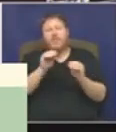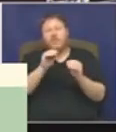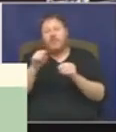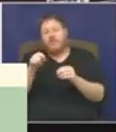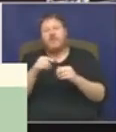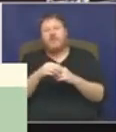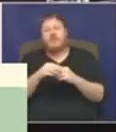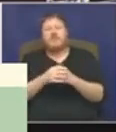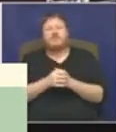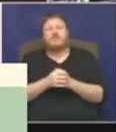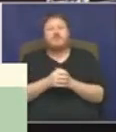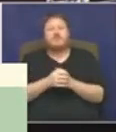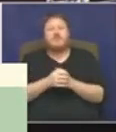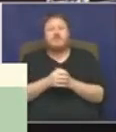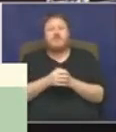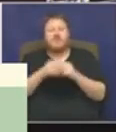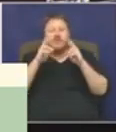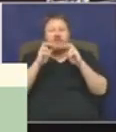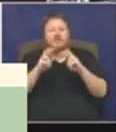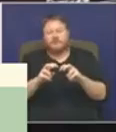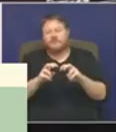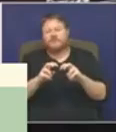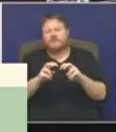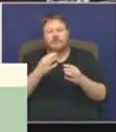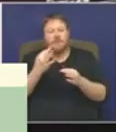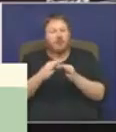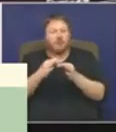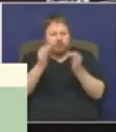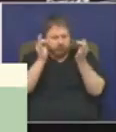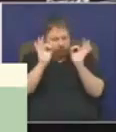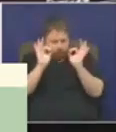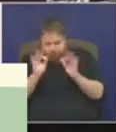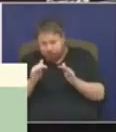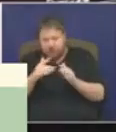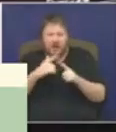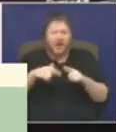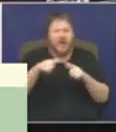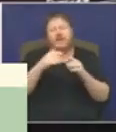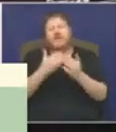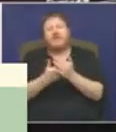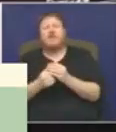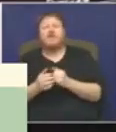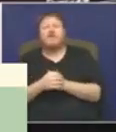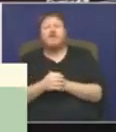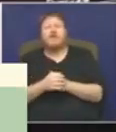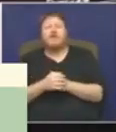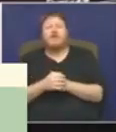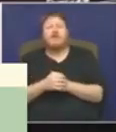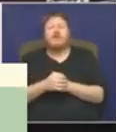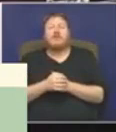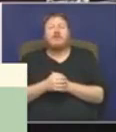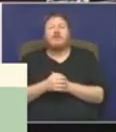Studies on the suitability of the land have been completed on secured land portions.